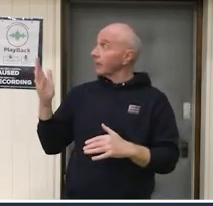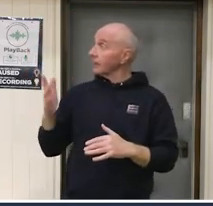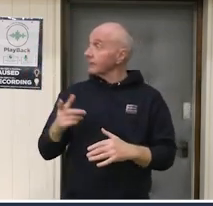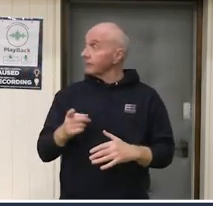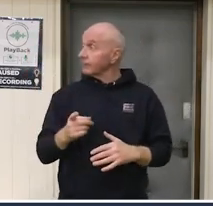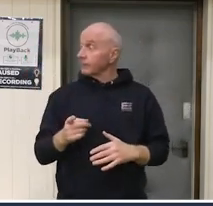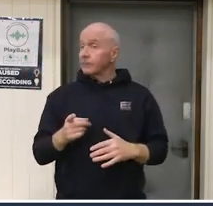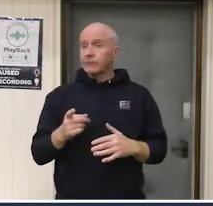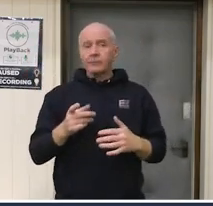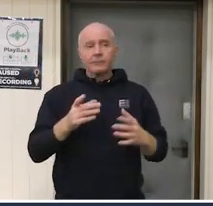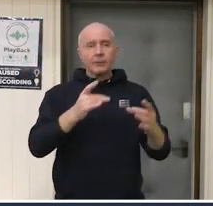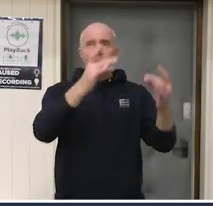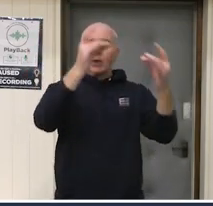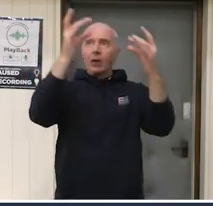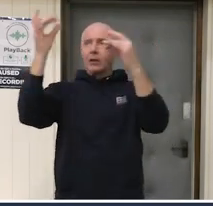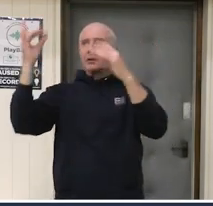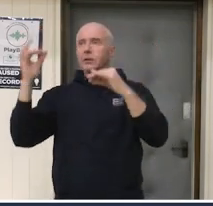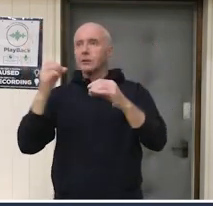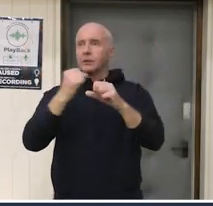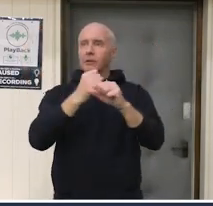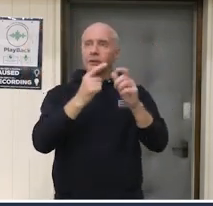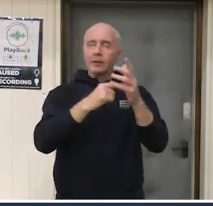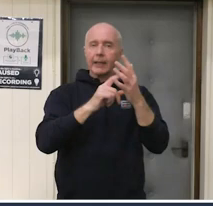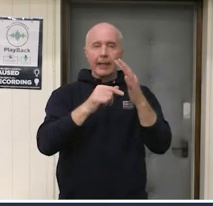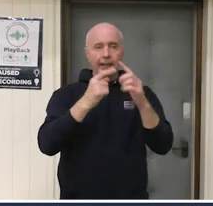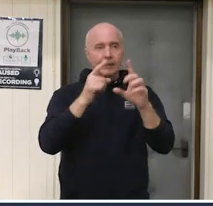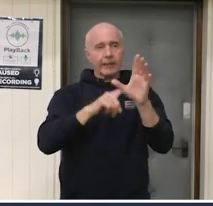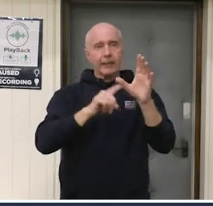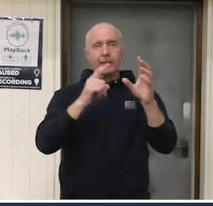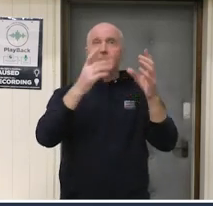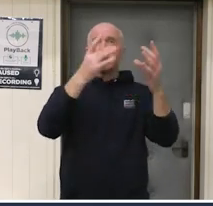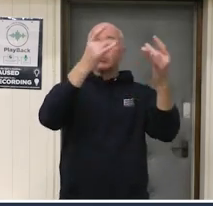And here are our stars and galaxies shining away,